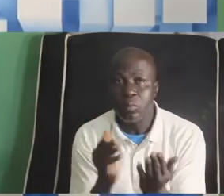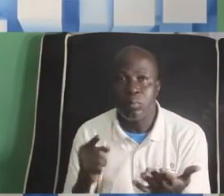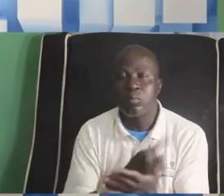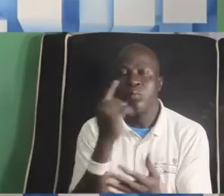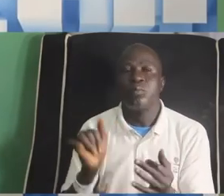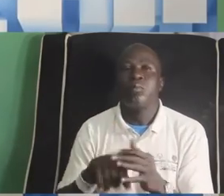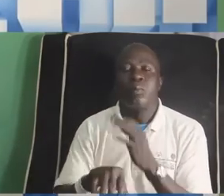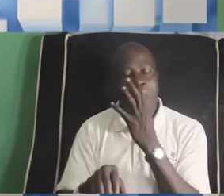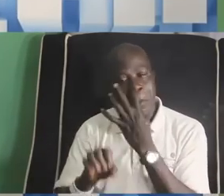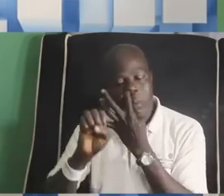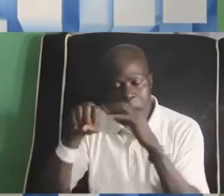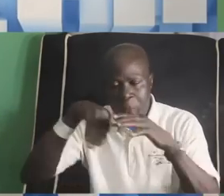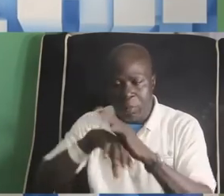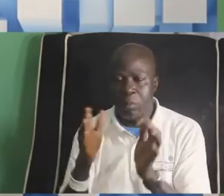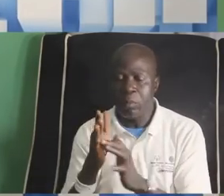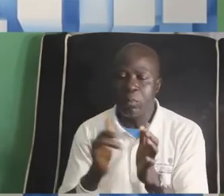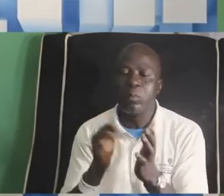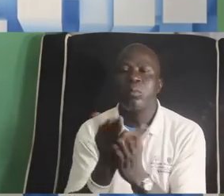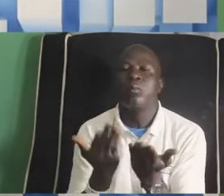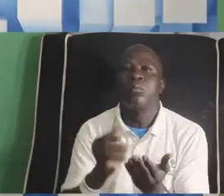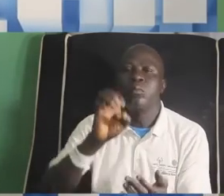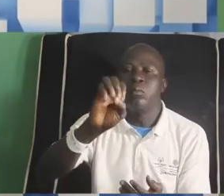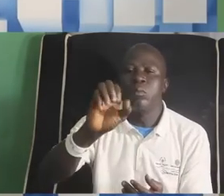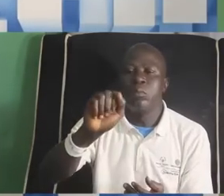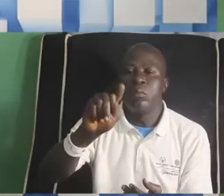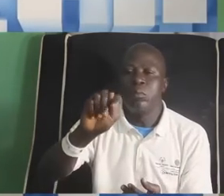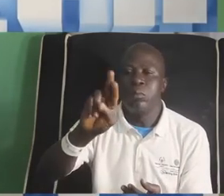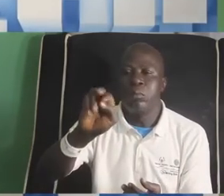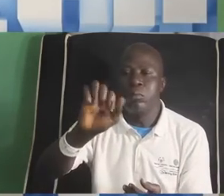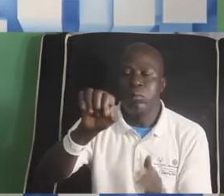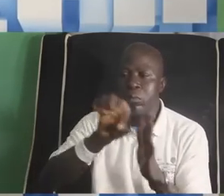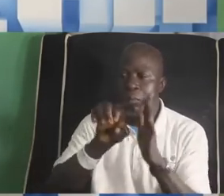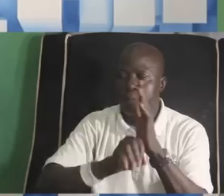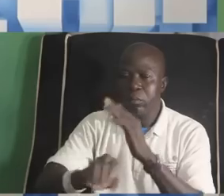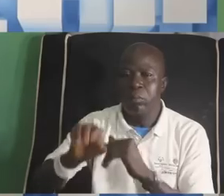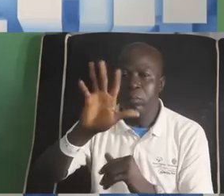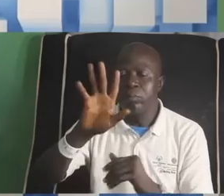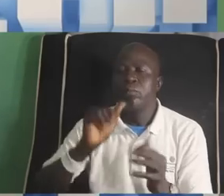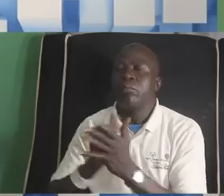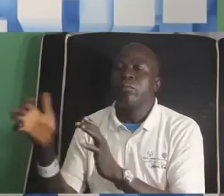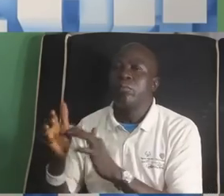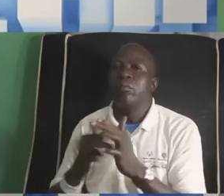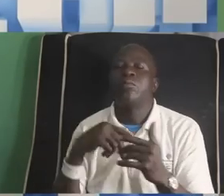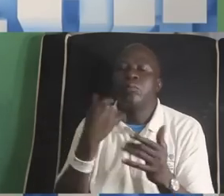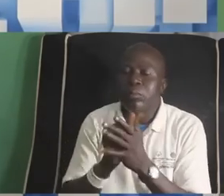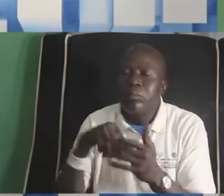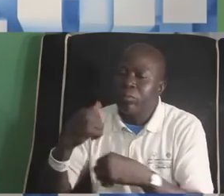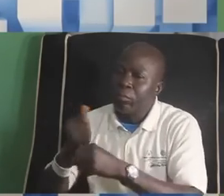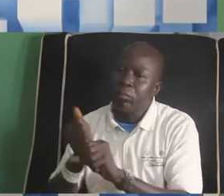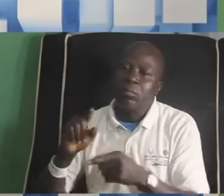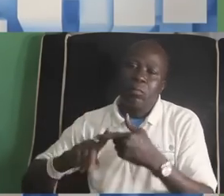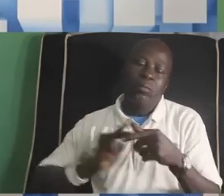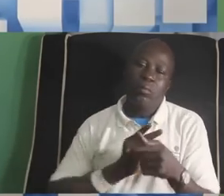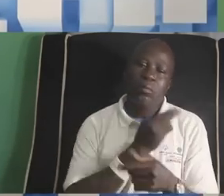well. Inu ewe Esteri orikeji. Book of Esther chapter 2. Verse 17. Bible make us to understand